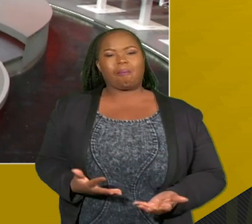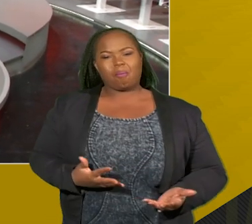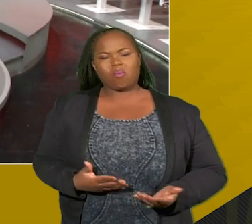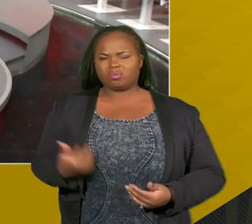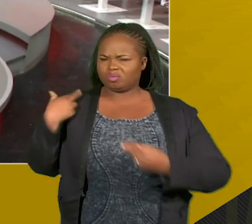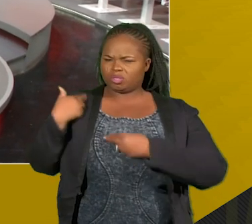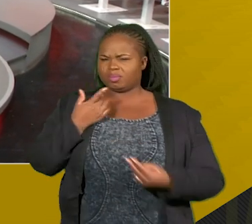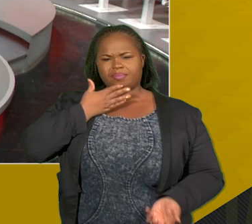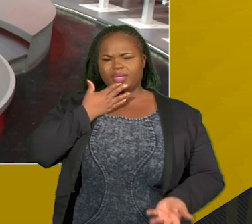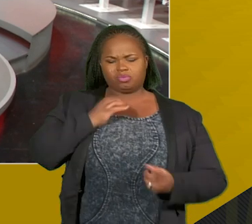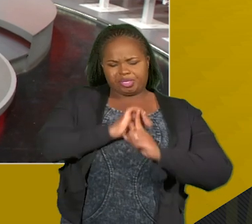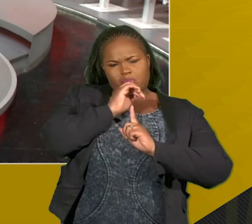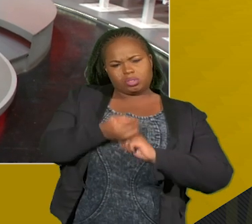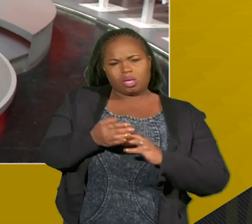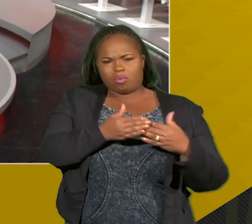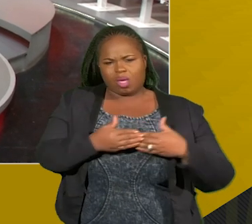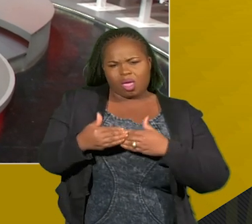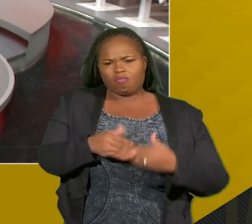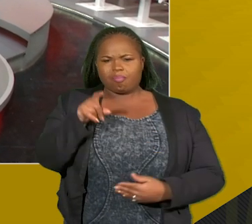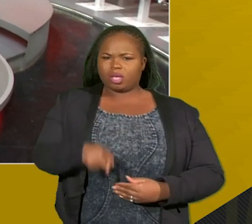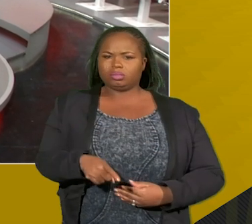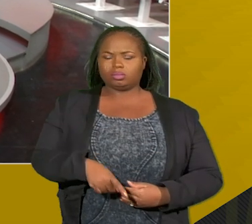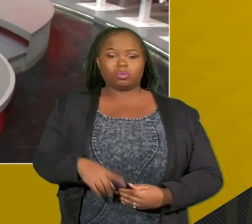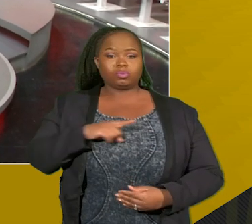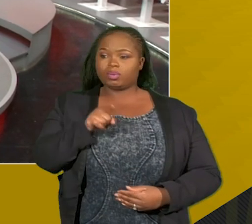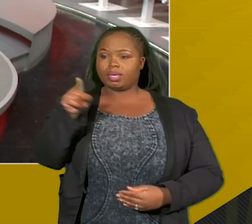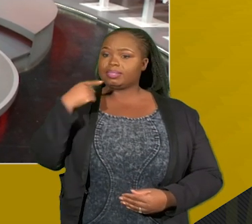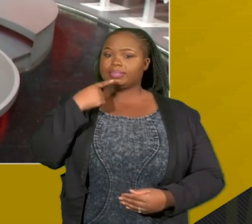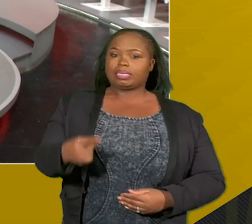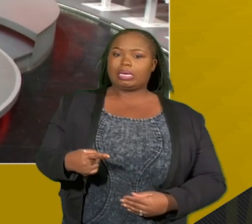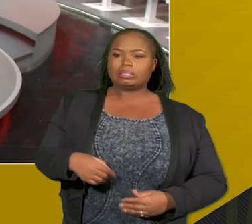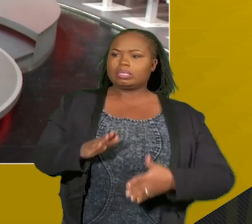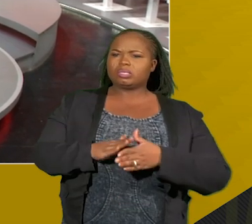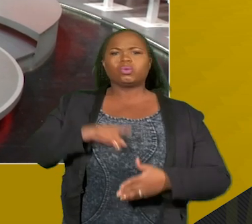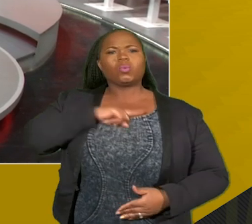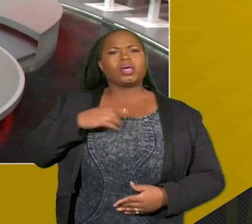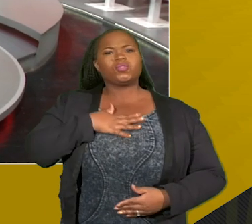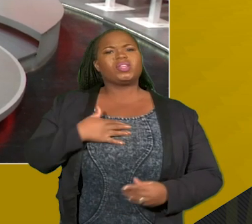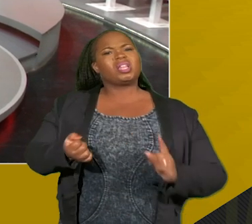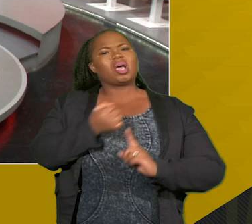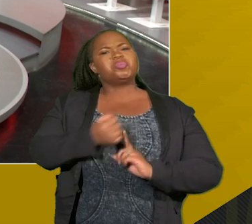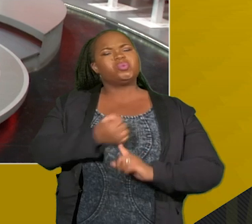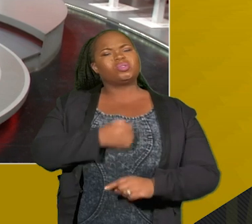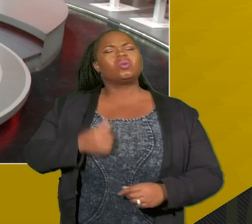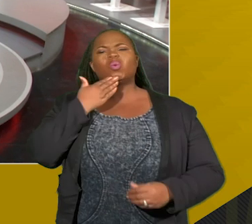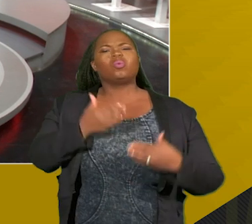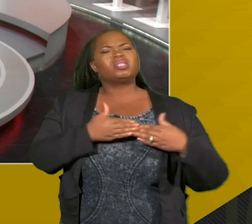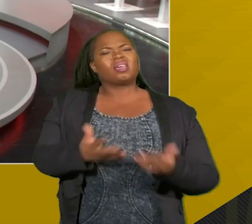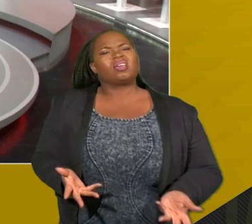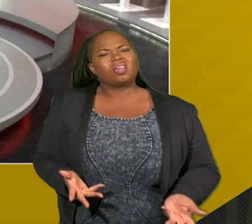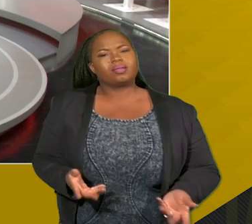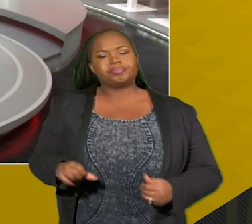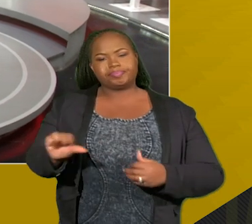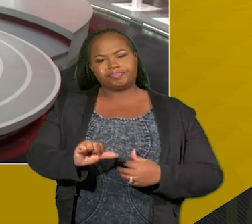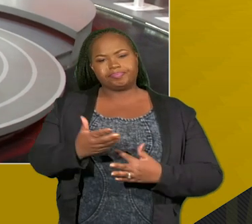re protect re tlhokomele. And if they're saying their egos are the reasons why they abuse, who is supposed to take care of that ego? Please do stay